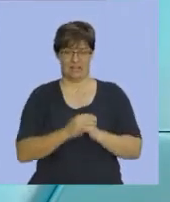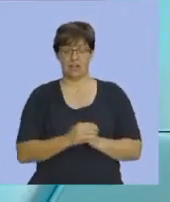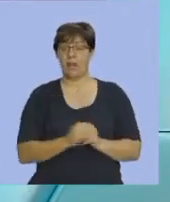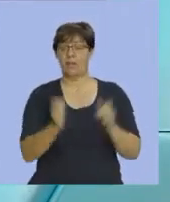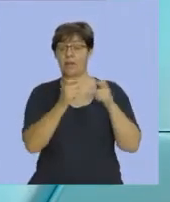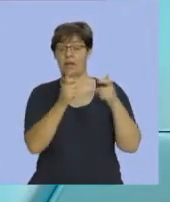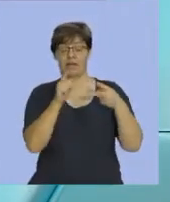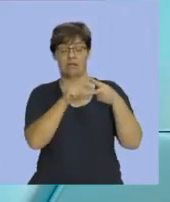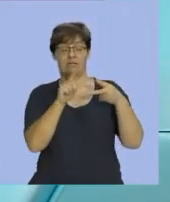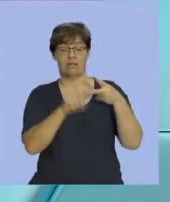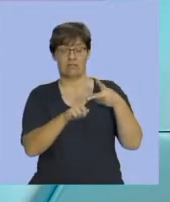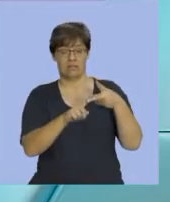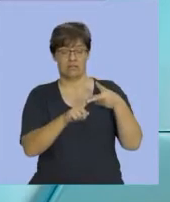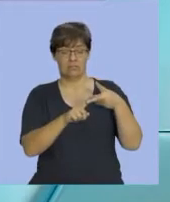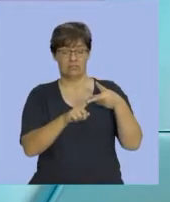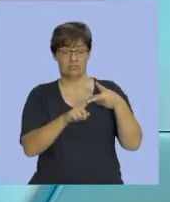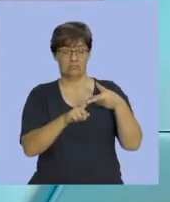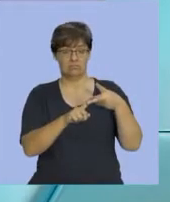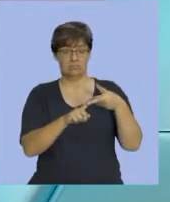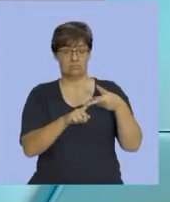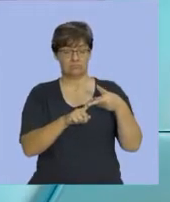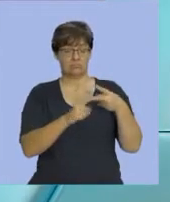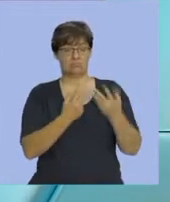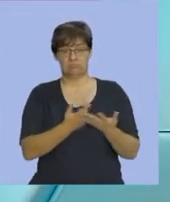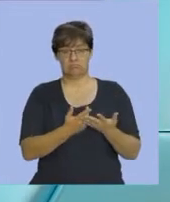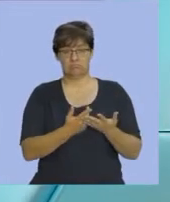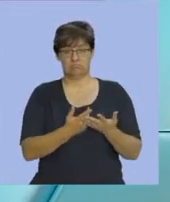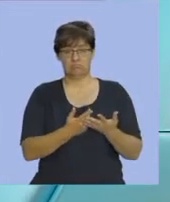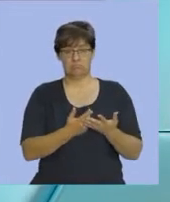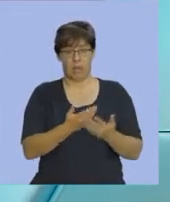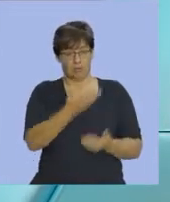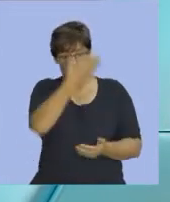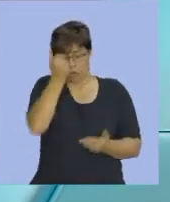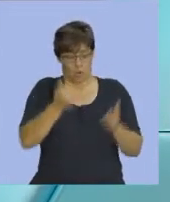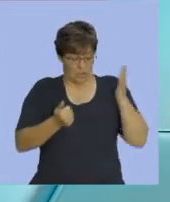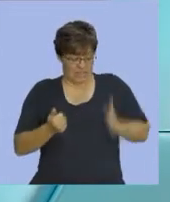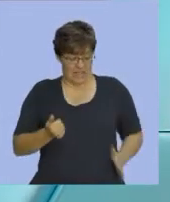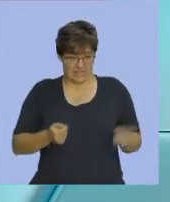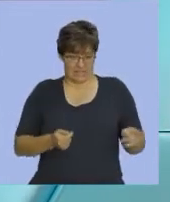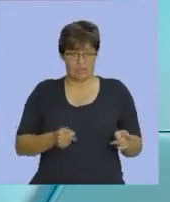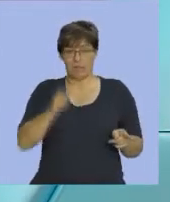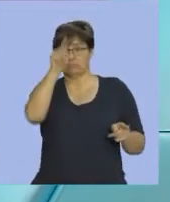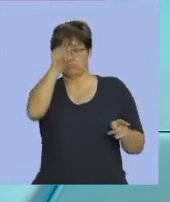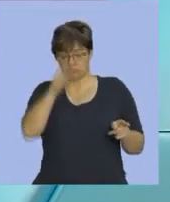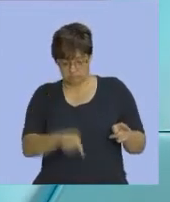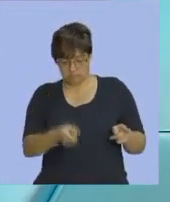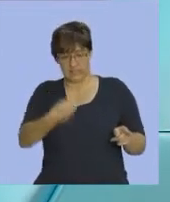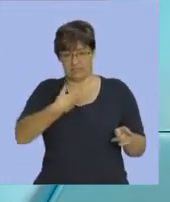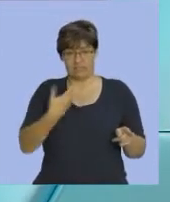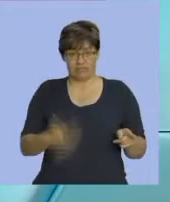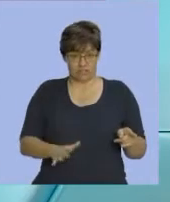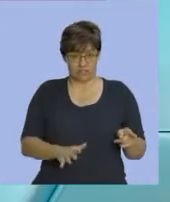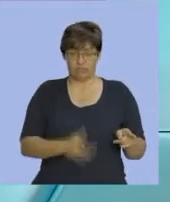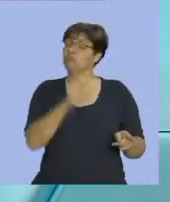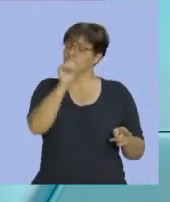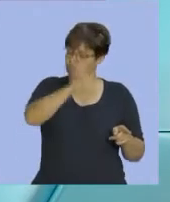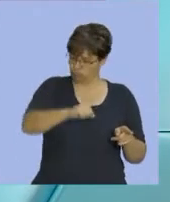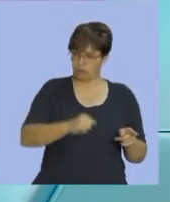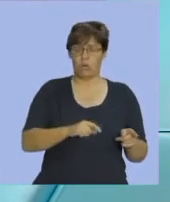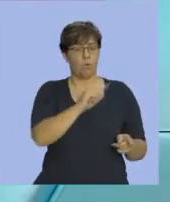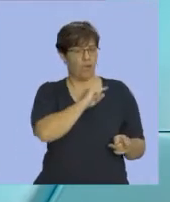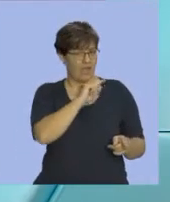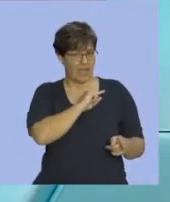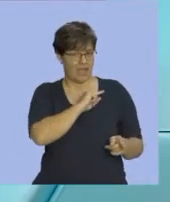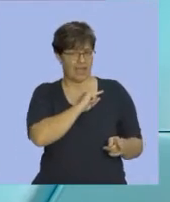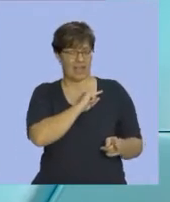questions. Can I then find an unknown side if I'm given 2 sides? Our answer was yes.